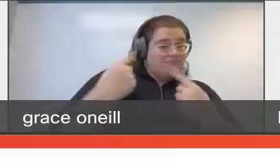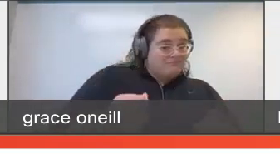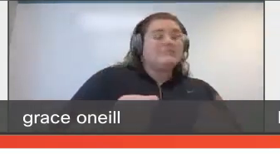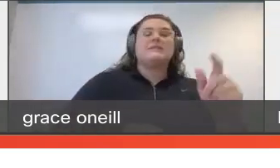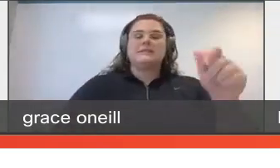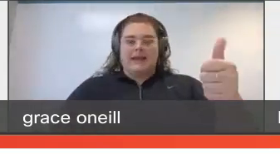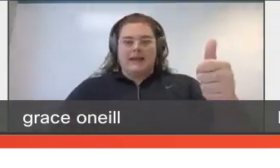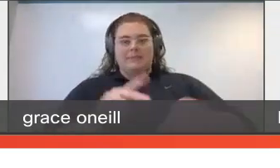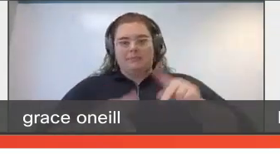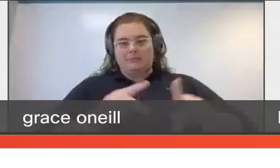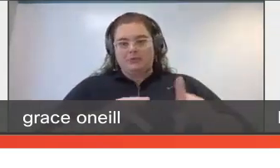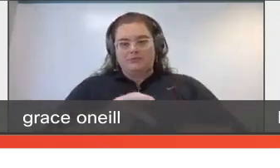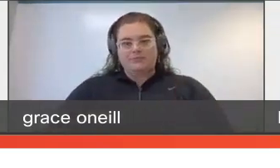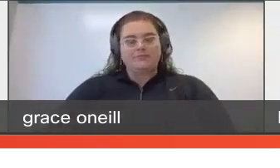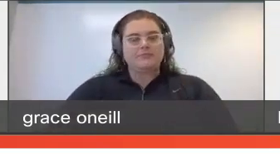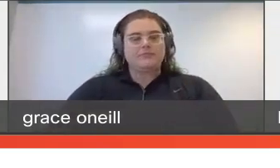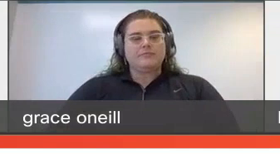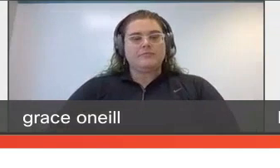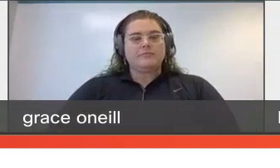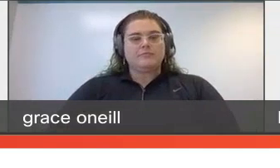So for people supported by DDA,